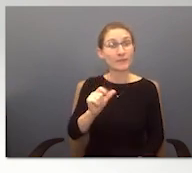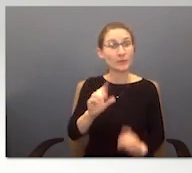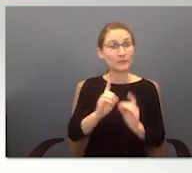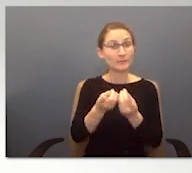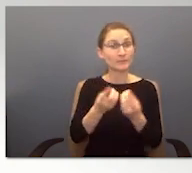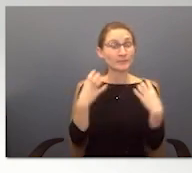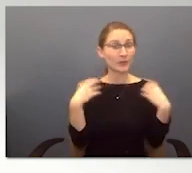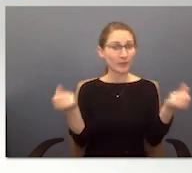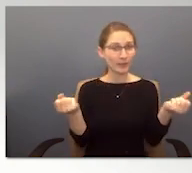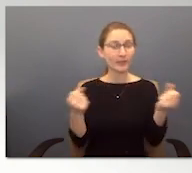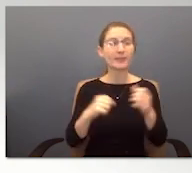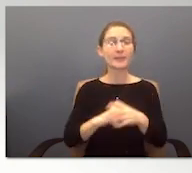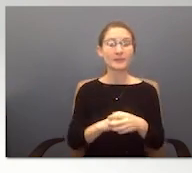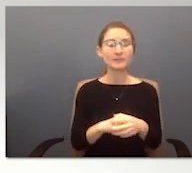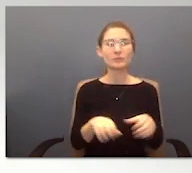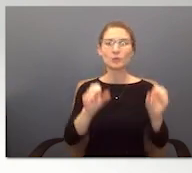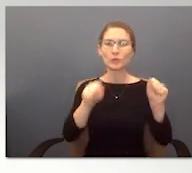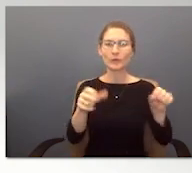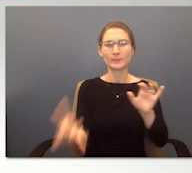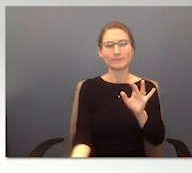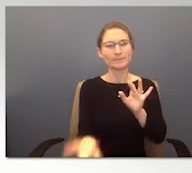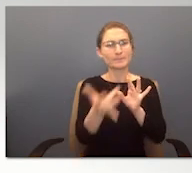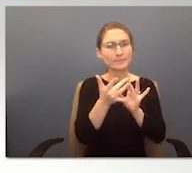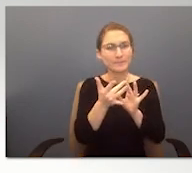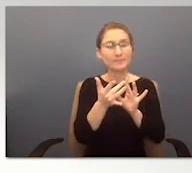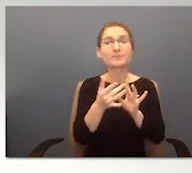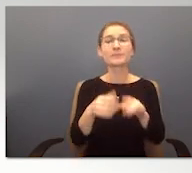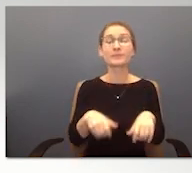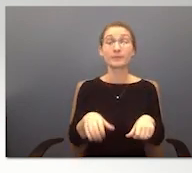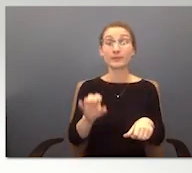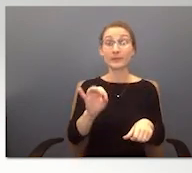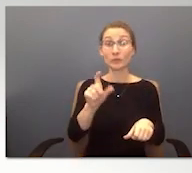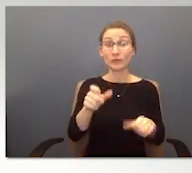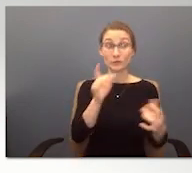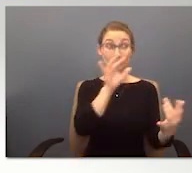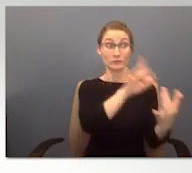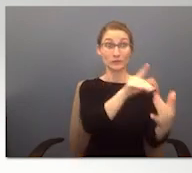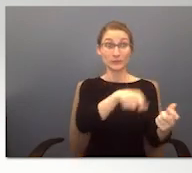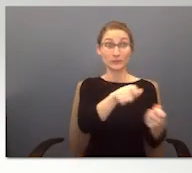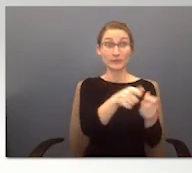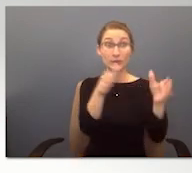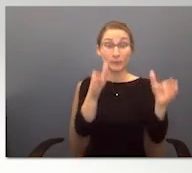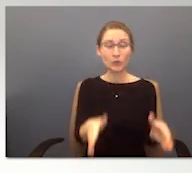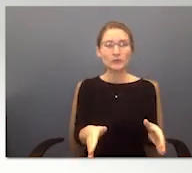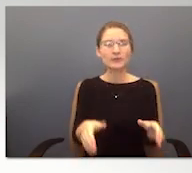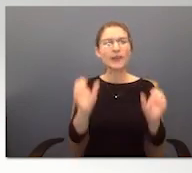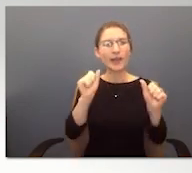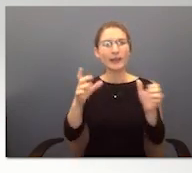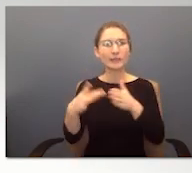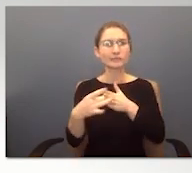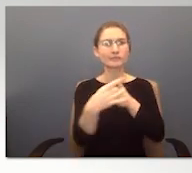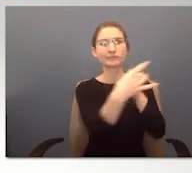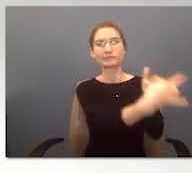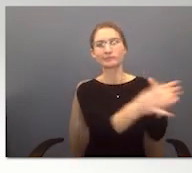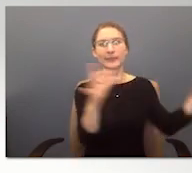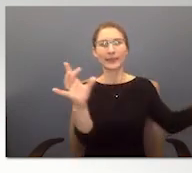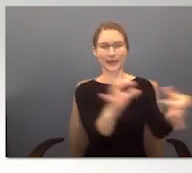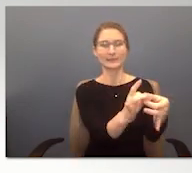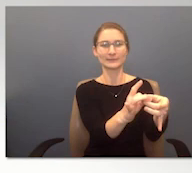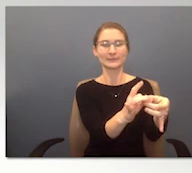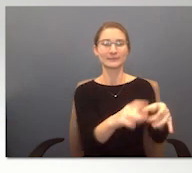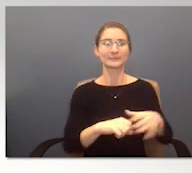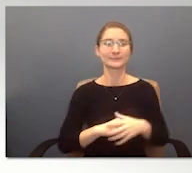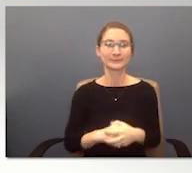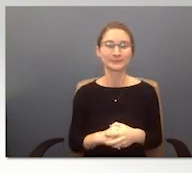Feel free to reach out to me. I can direct you to the appropriate person if I don't know the answer, if someone could better help